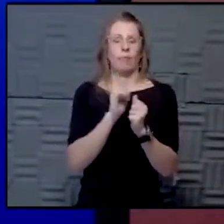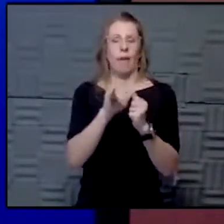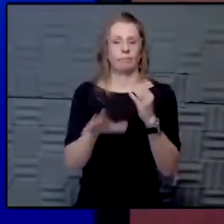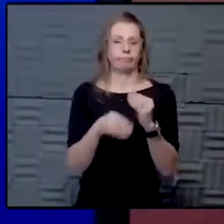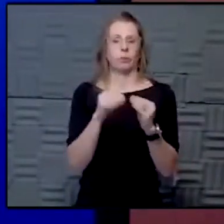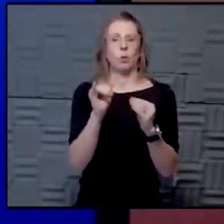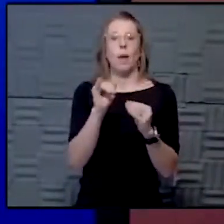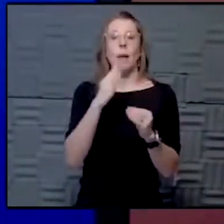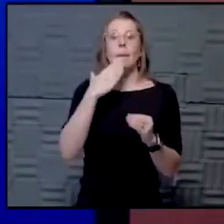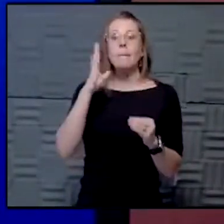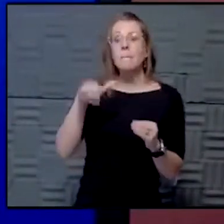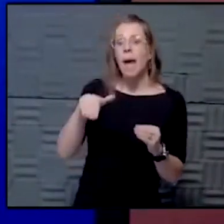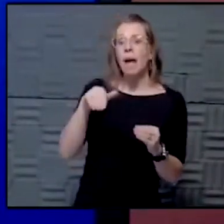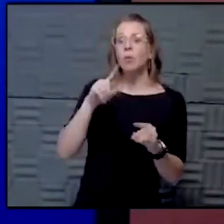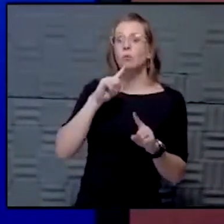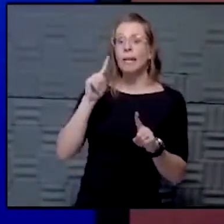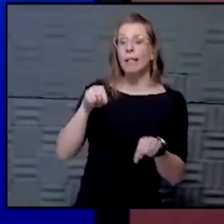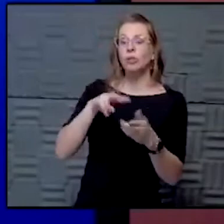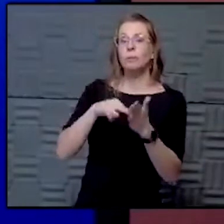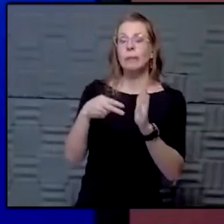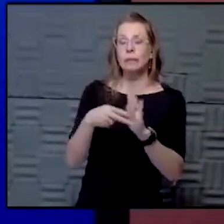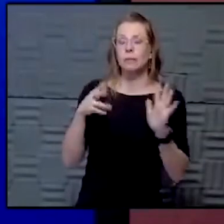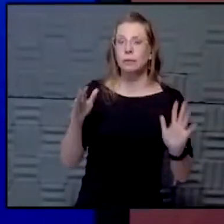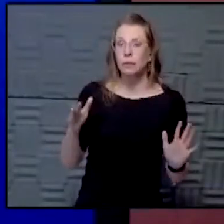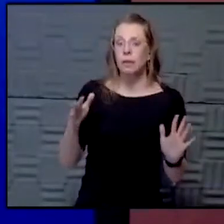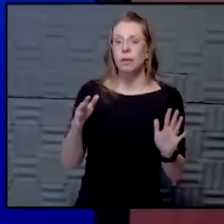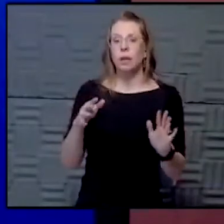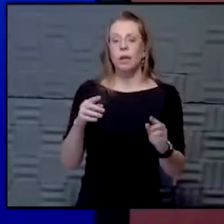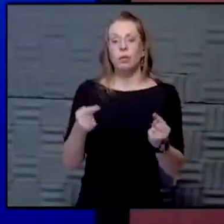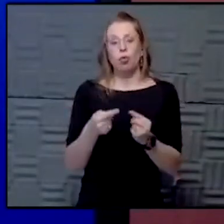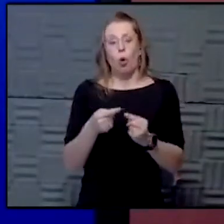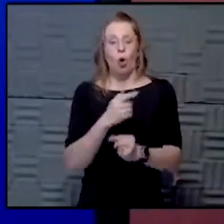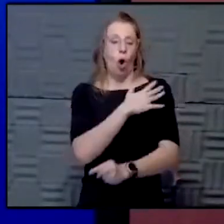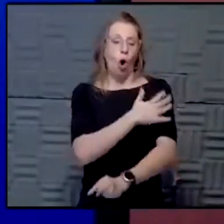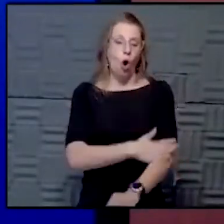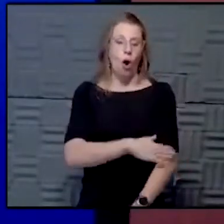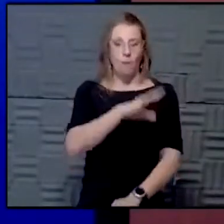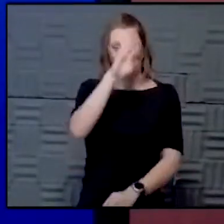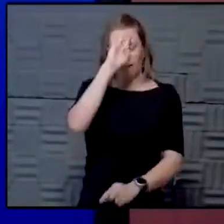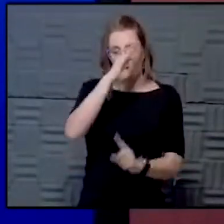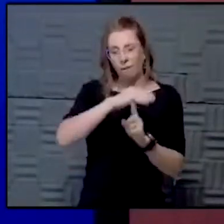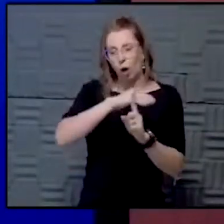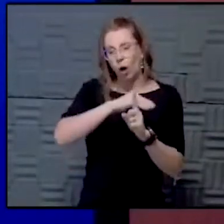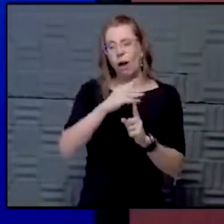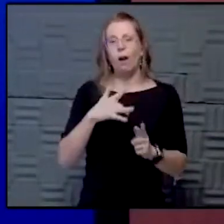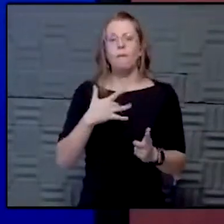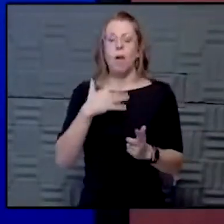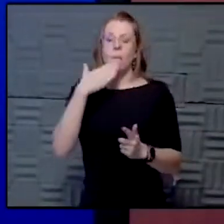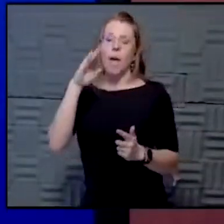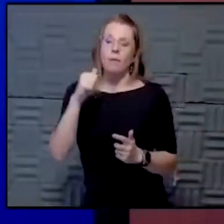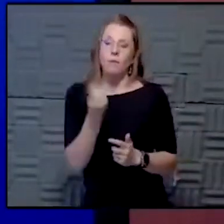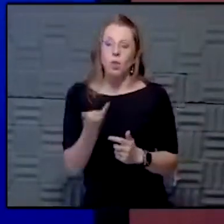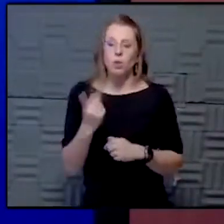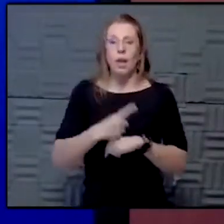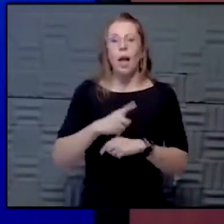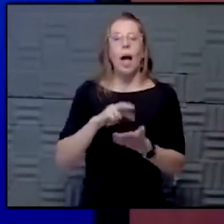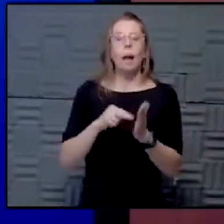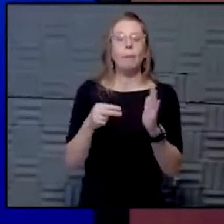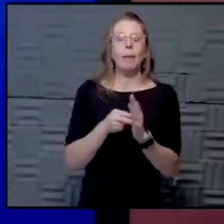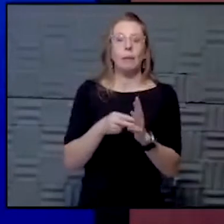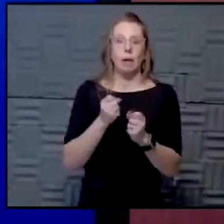bad reaction to a previous COVID vaccine, we don't mean a sore arm or a fever or I felt bad for a few days. We mean